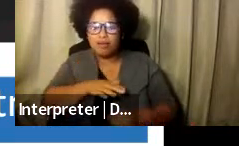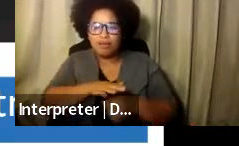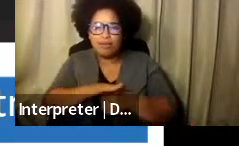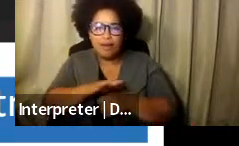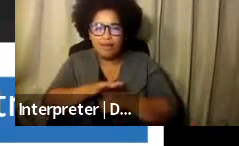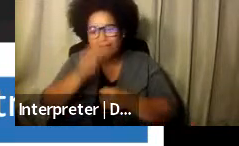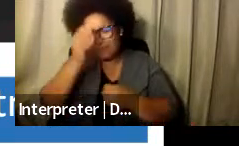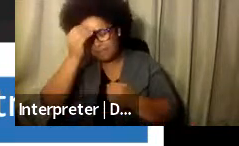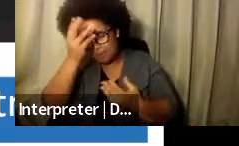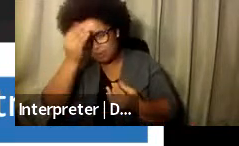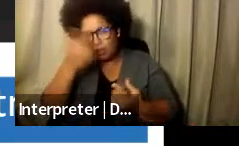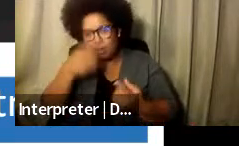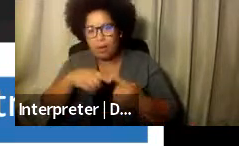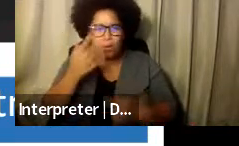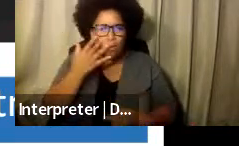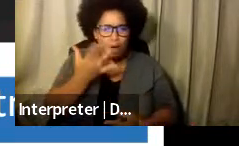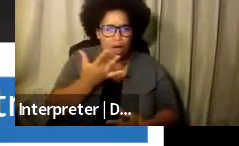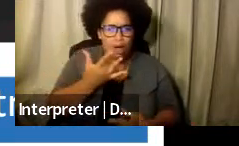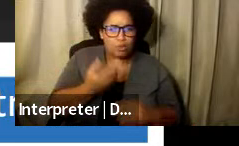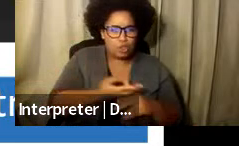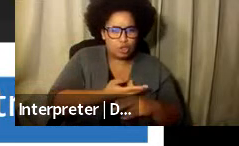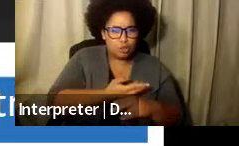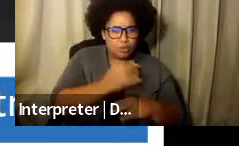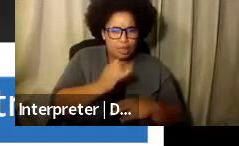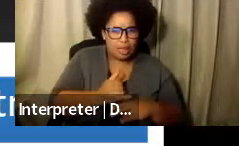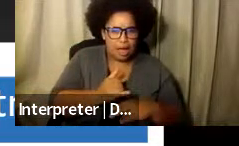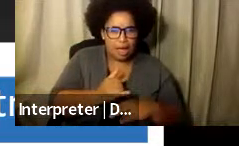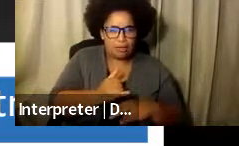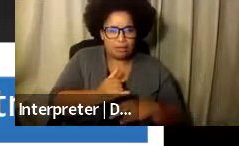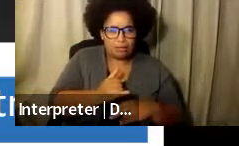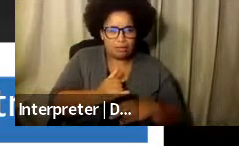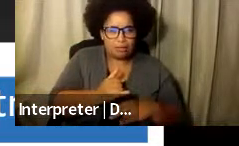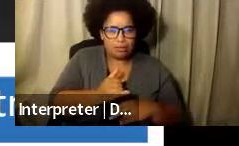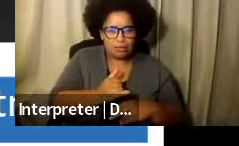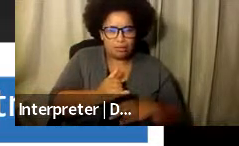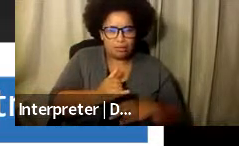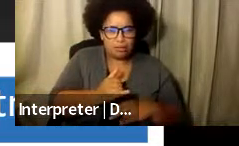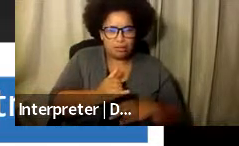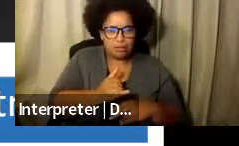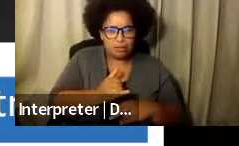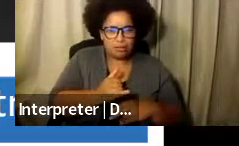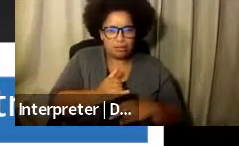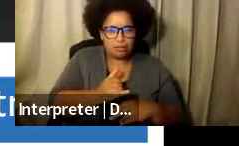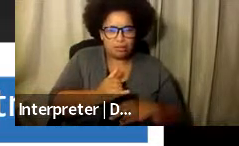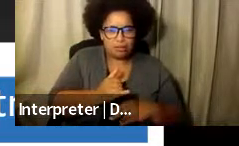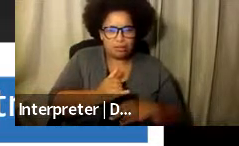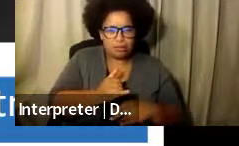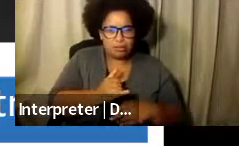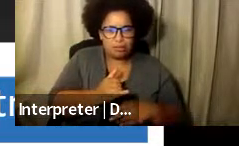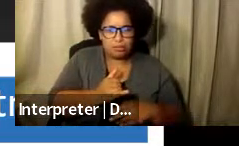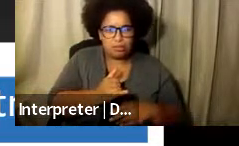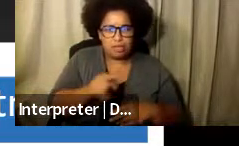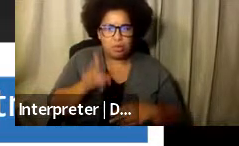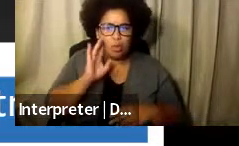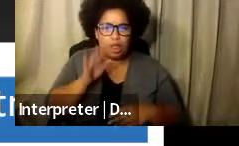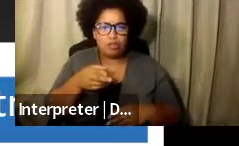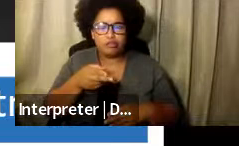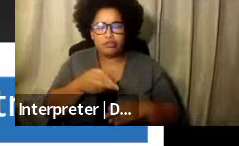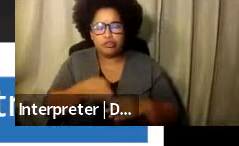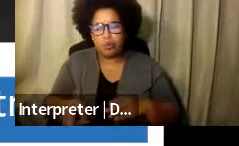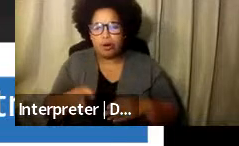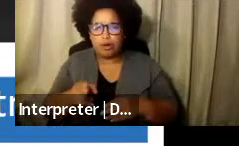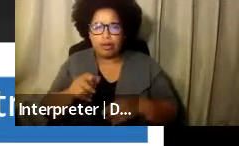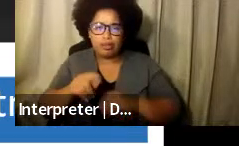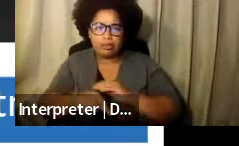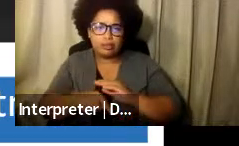of information around like, why would you take Paxlovid besides sort of the simplistic off the top, it will shorten the course or